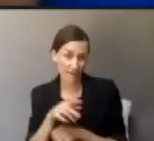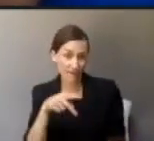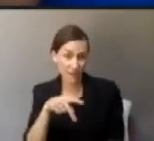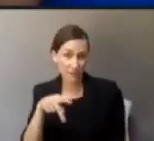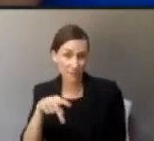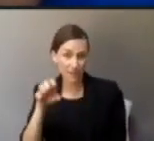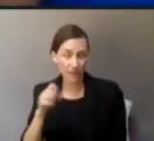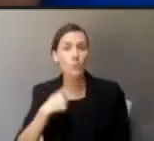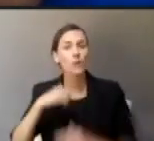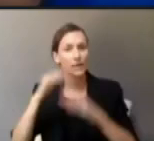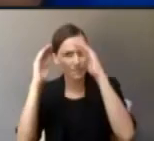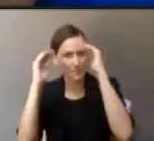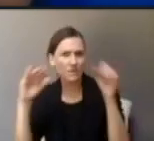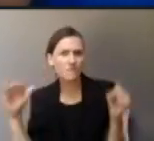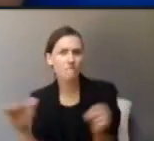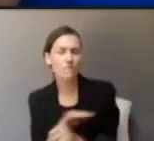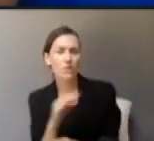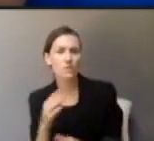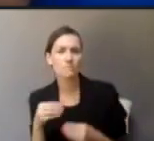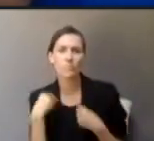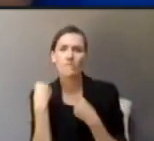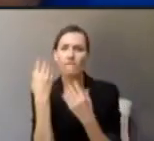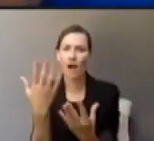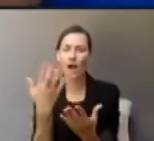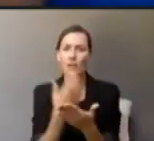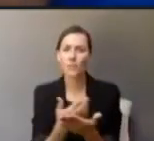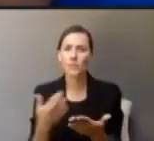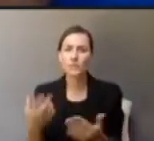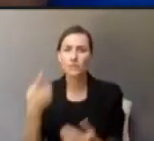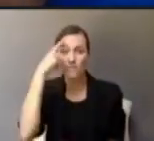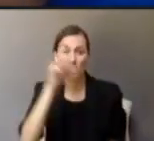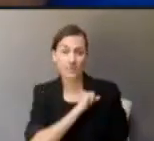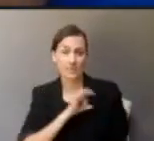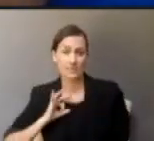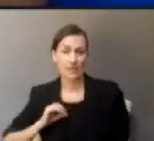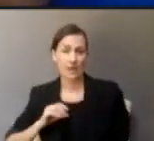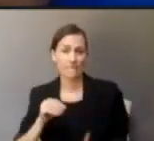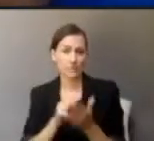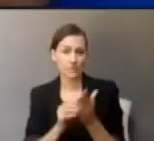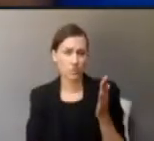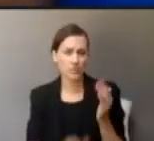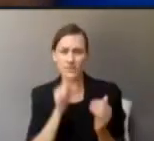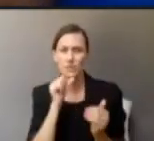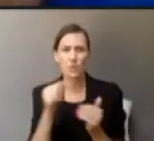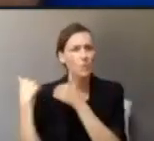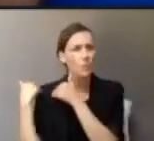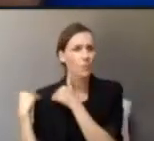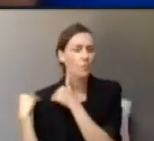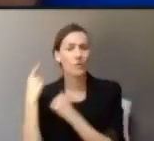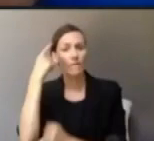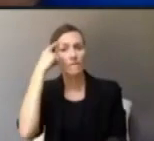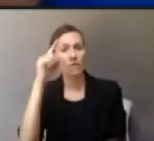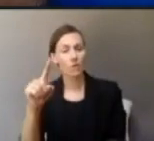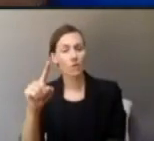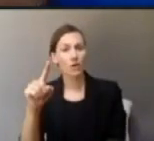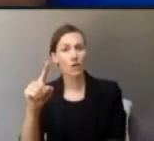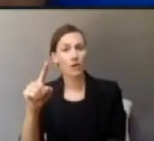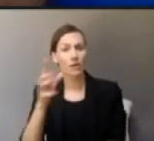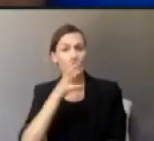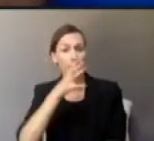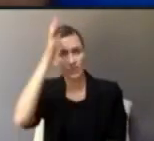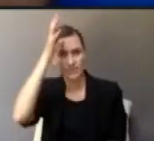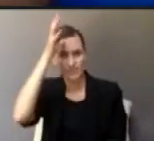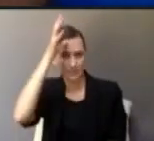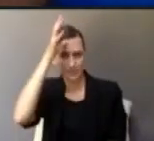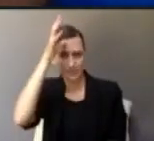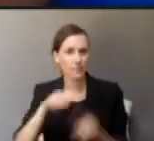we expect to fully supply those resources to our staff and students in the fall. So it's not a burden that will fall onto our parents, but